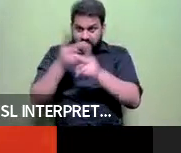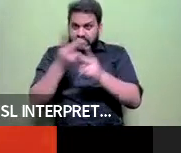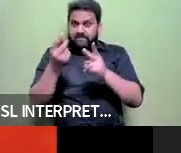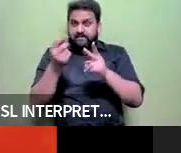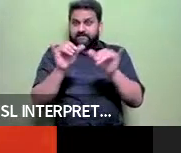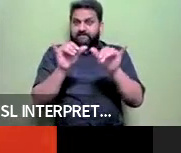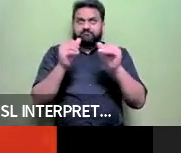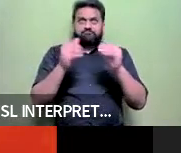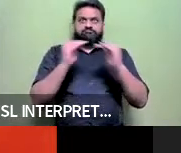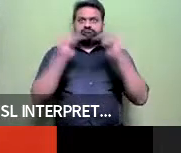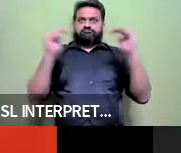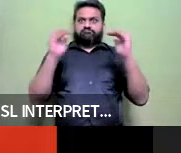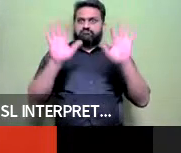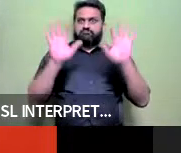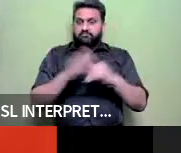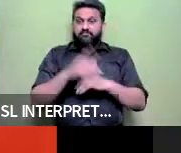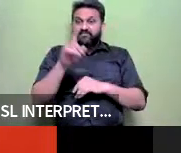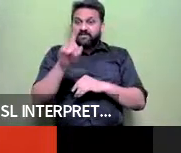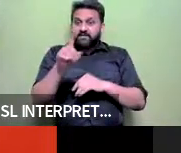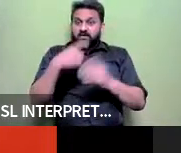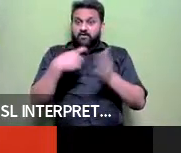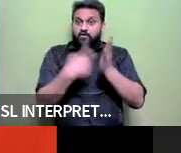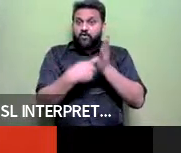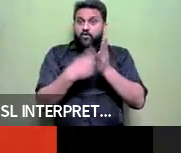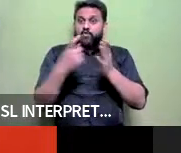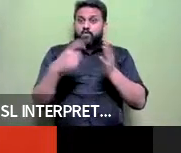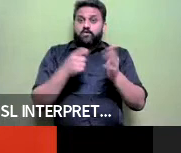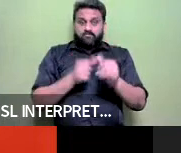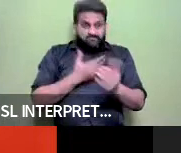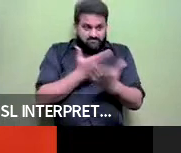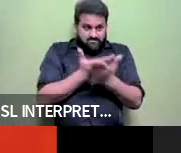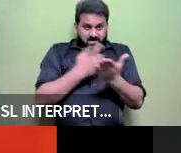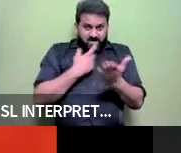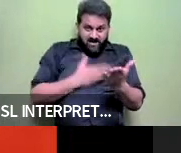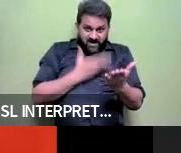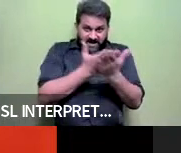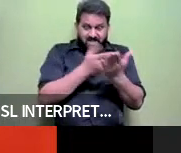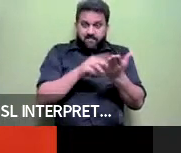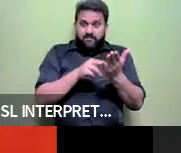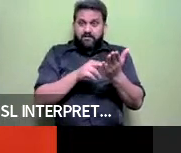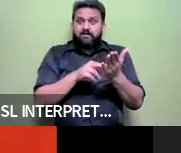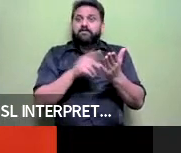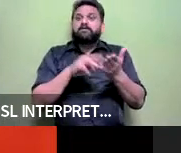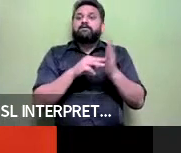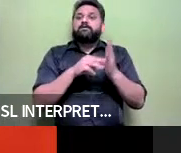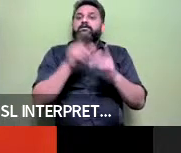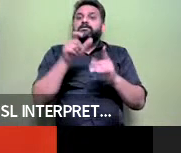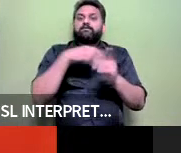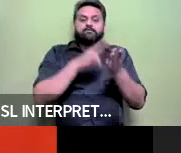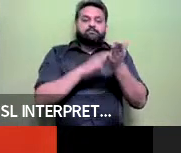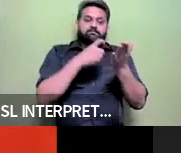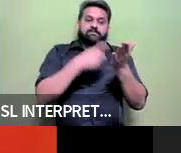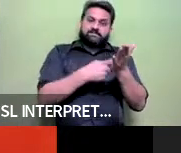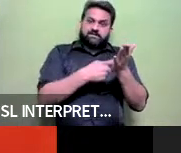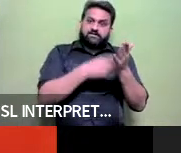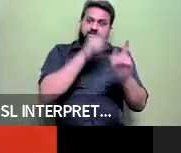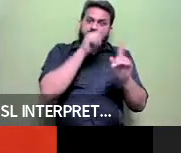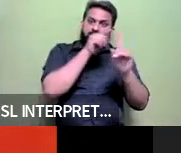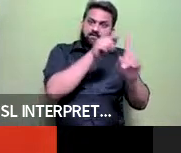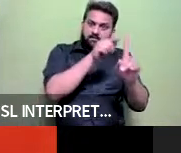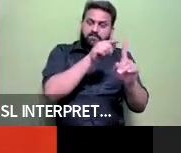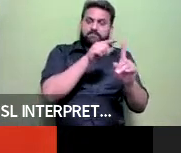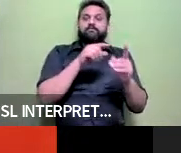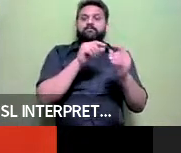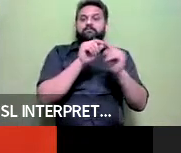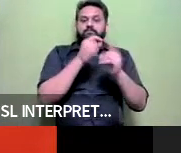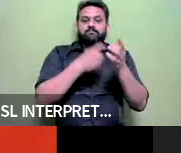dignity. But according to the rules of arbitration, in one tribunal, one is Mr. President, another is Mr.